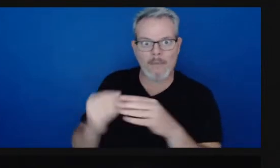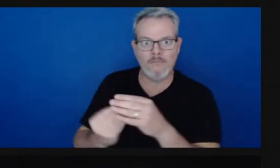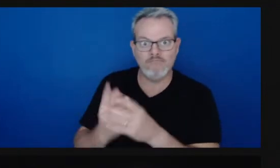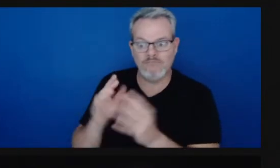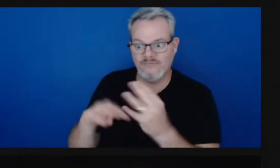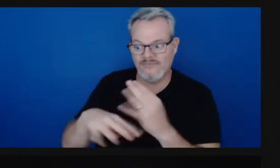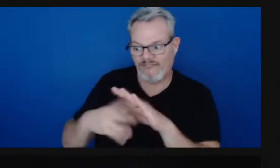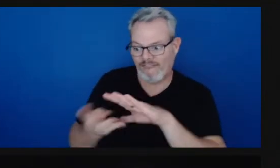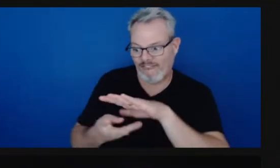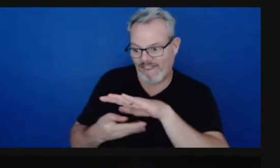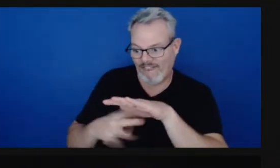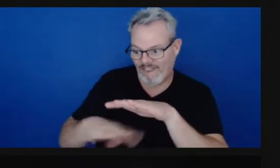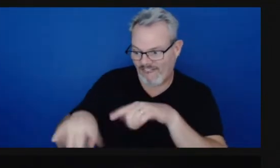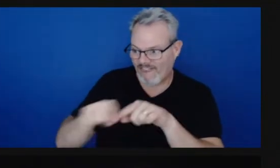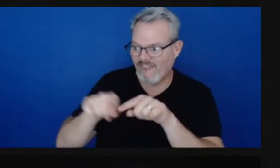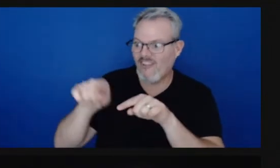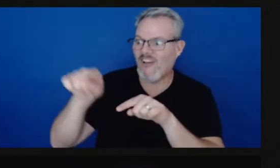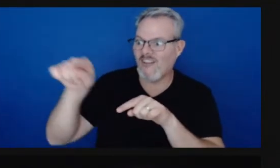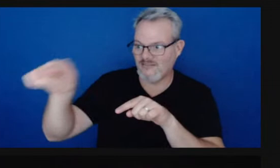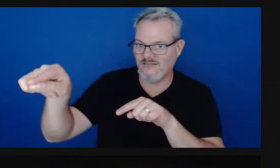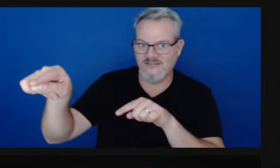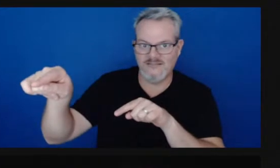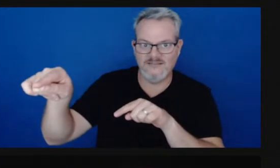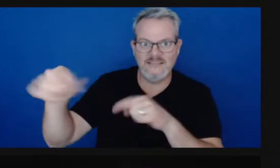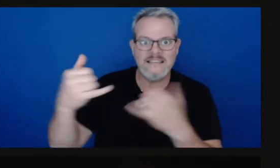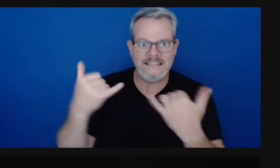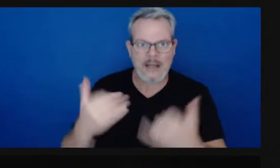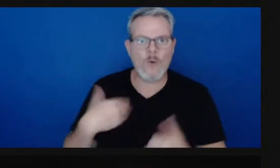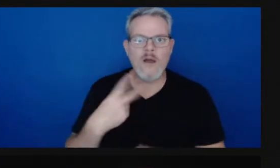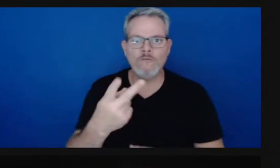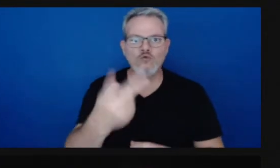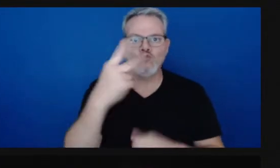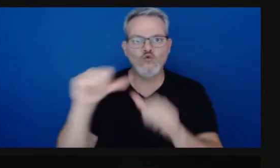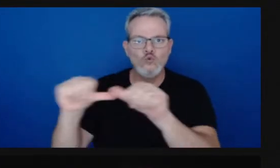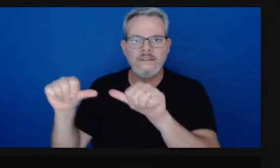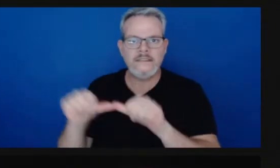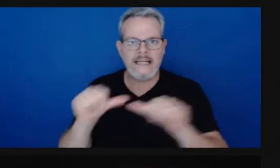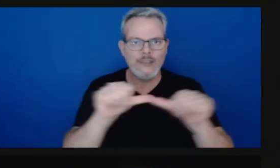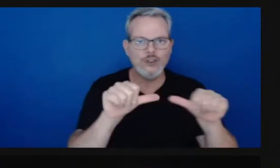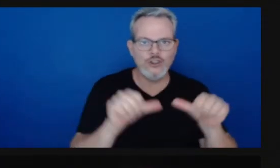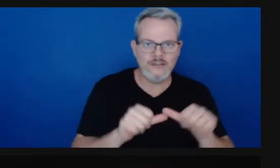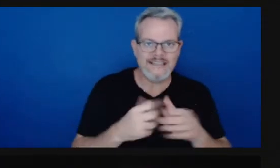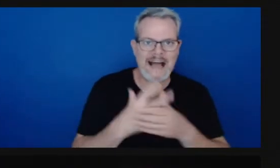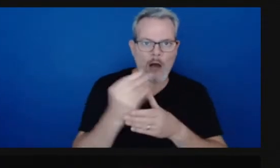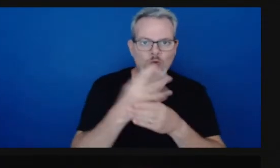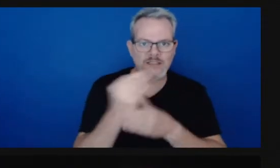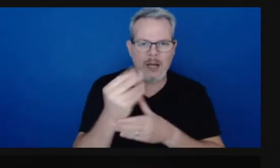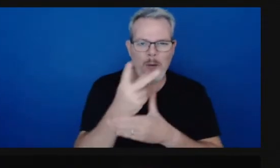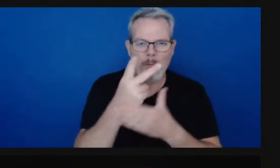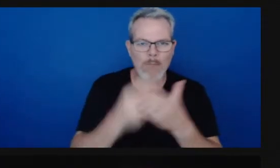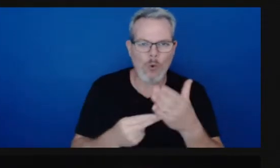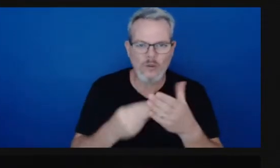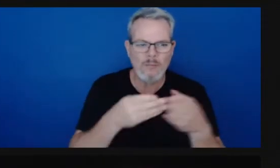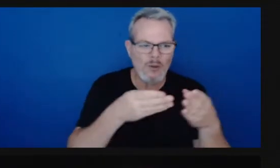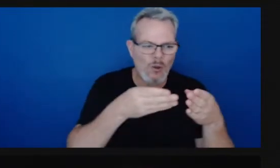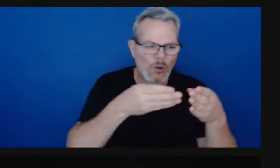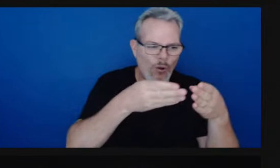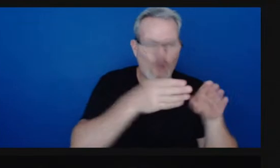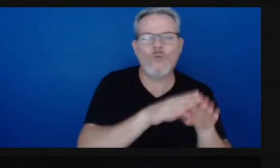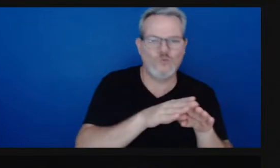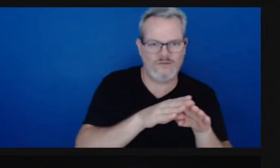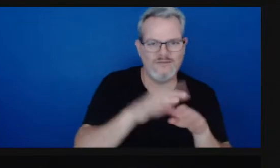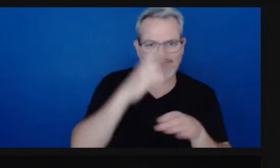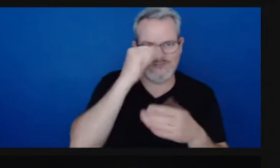now we have two stations with an intrusion outside, and they're both moving together or getting pinch closed from that happening outside.